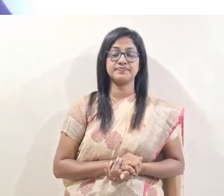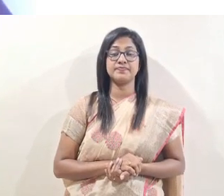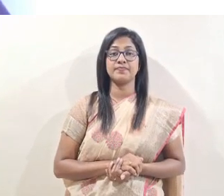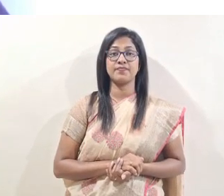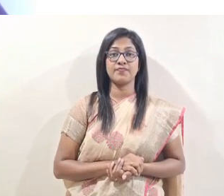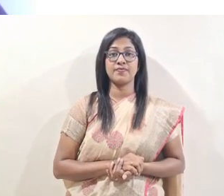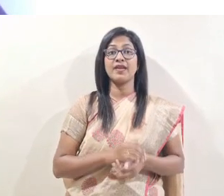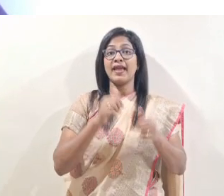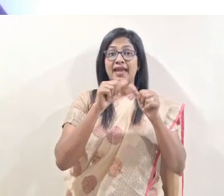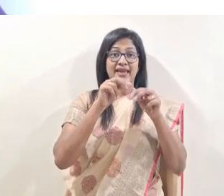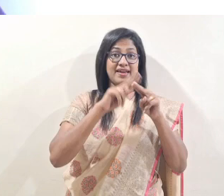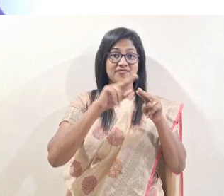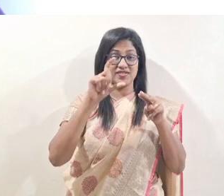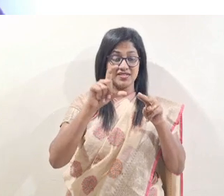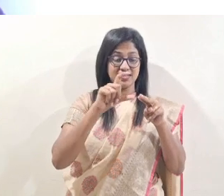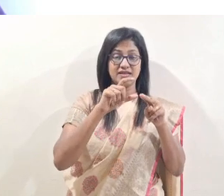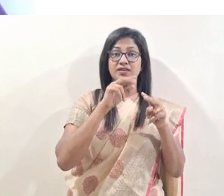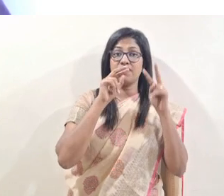On the AFC side,